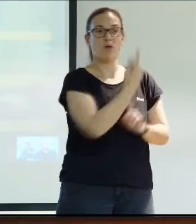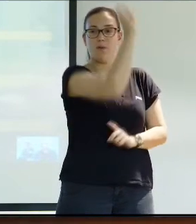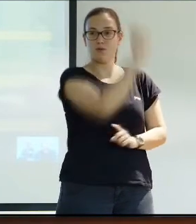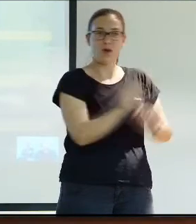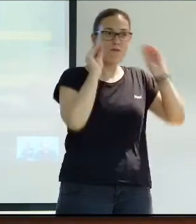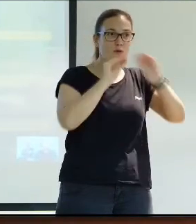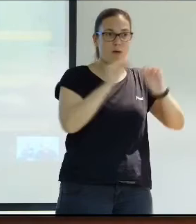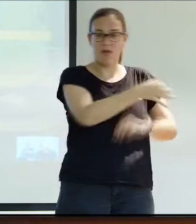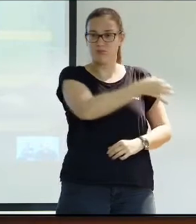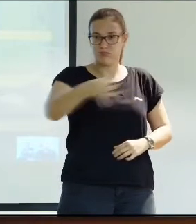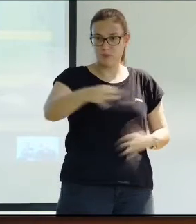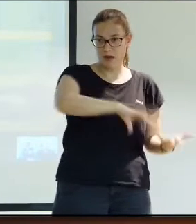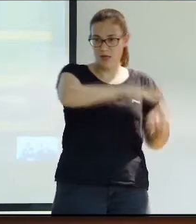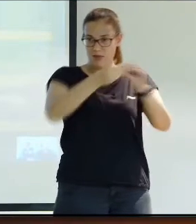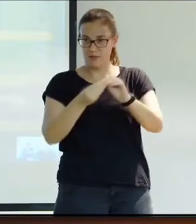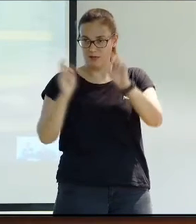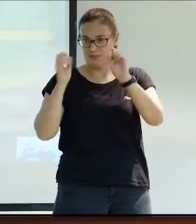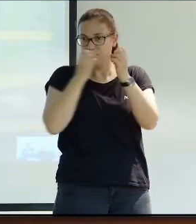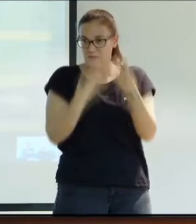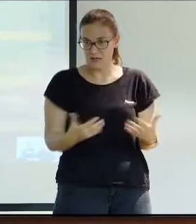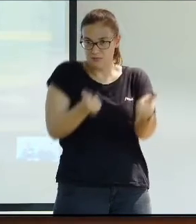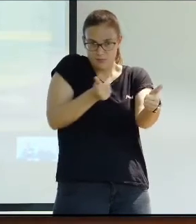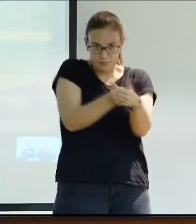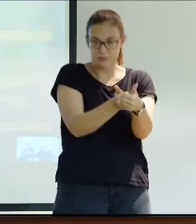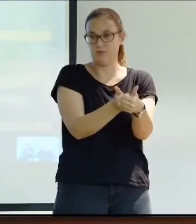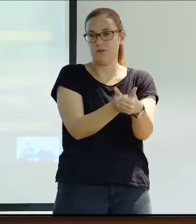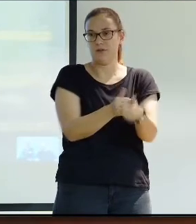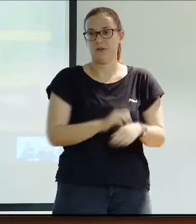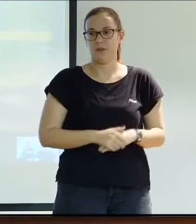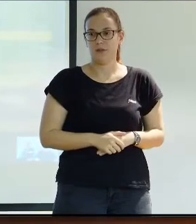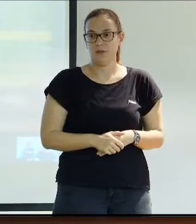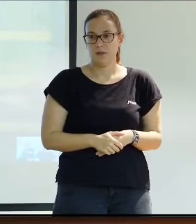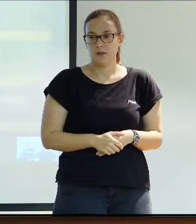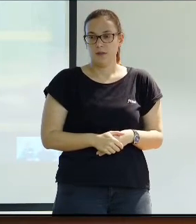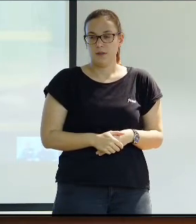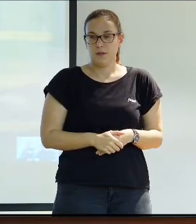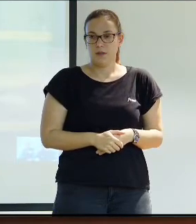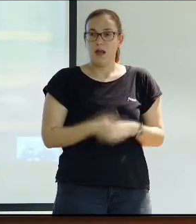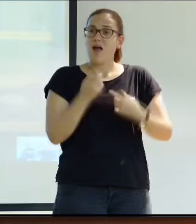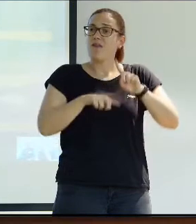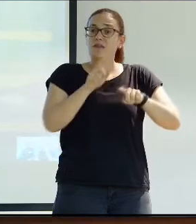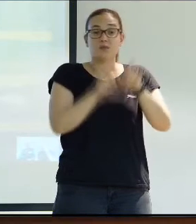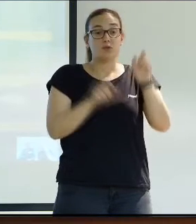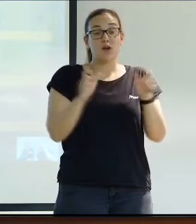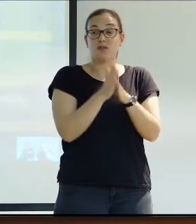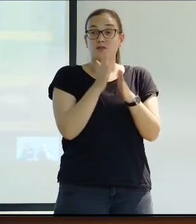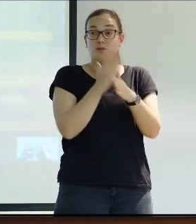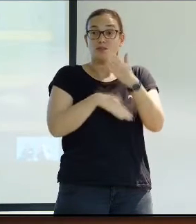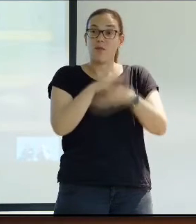Sometimes persons with disabilities are, in quote, forced to